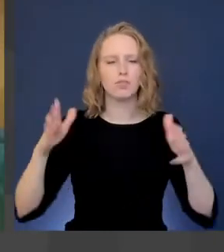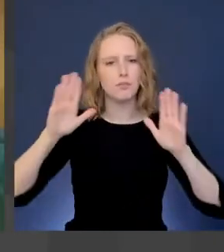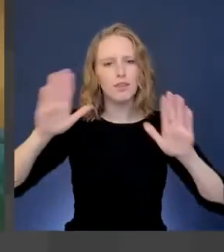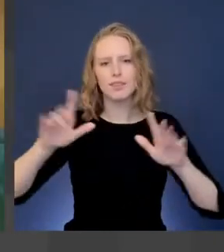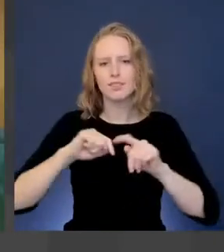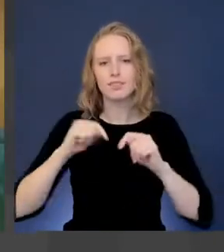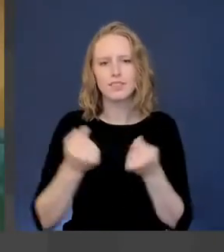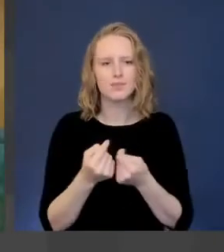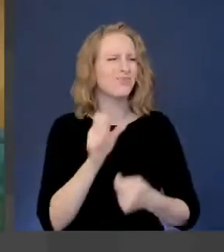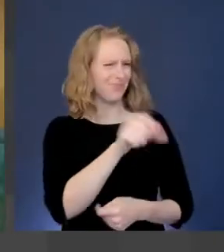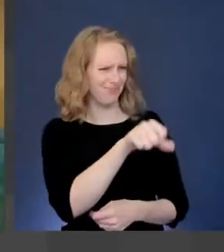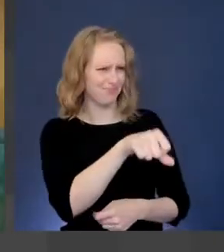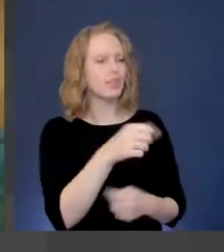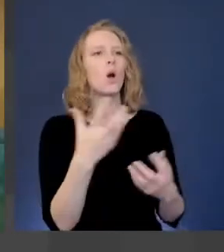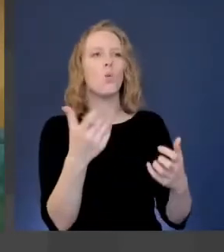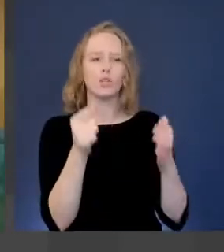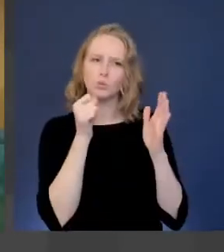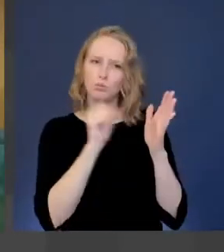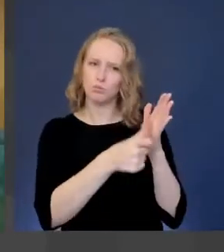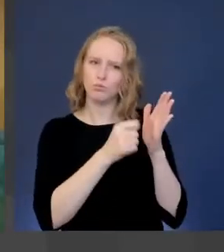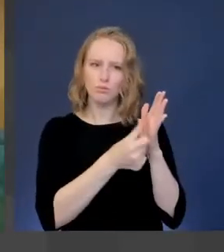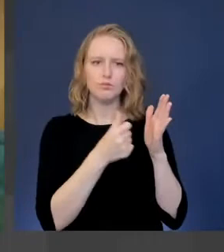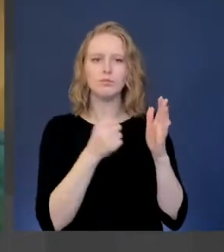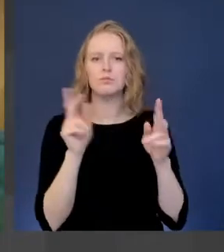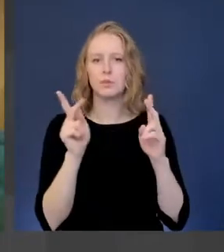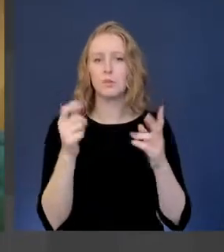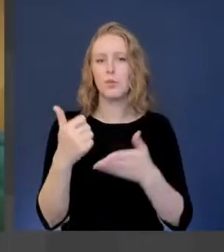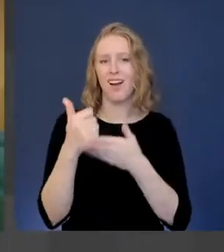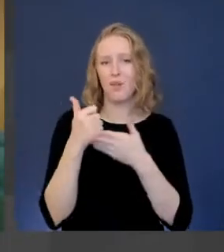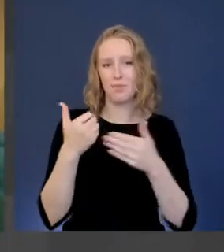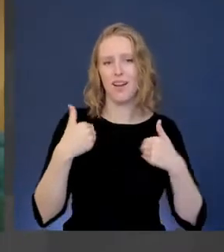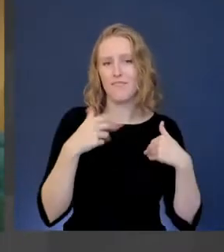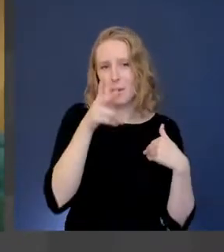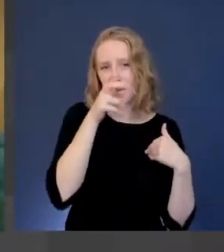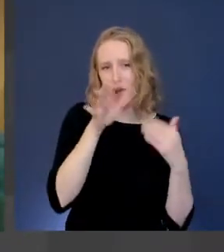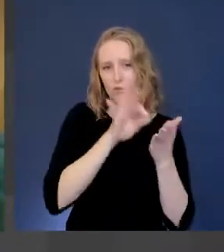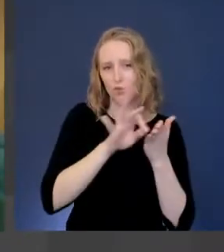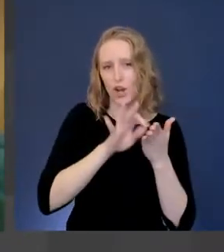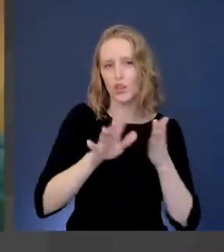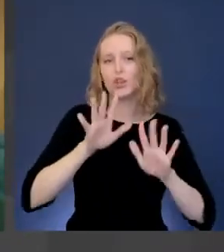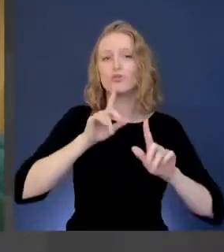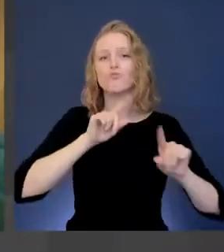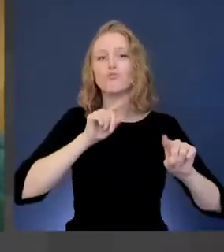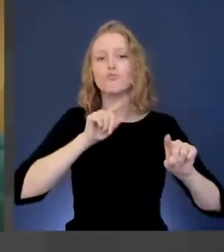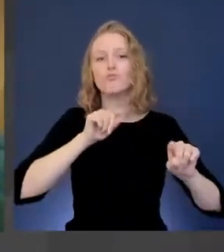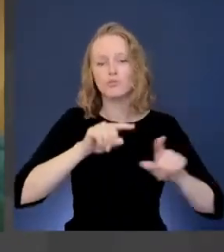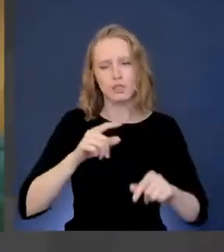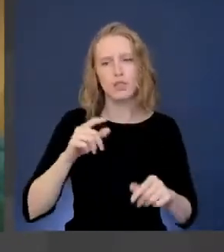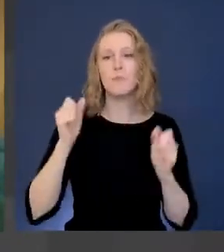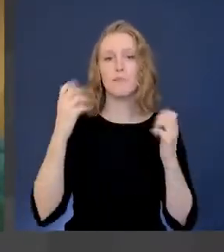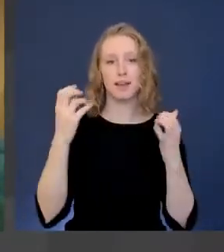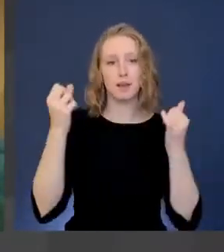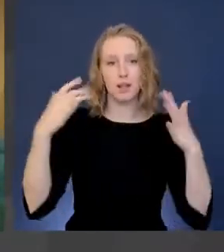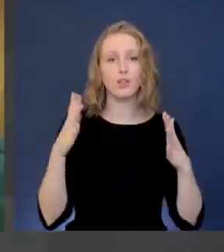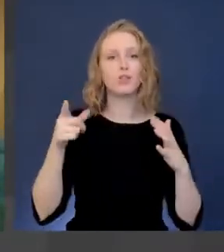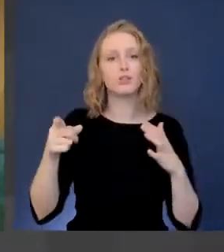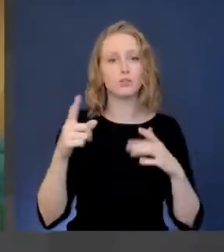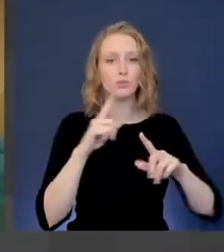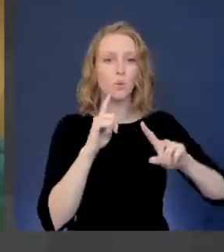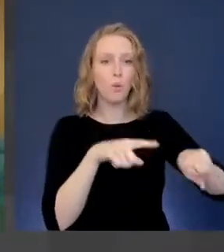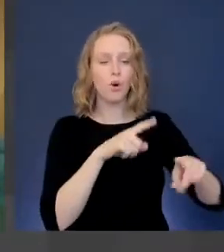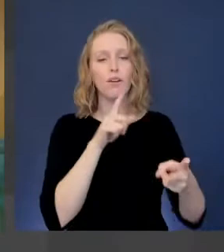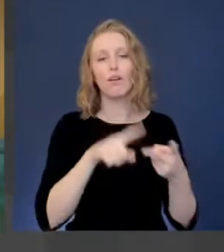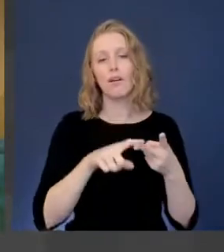to highlight everyone that helps us with the public bug tracker we have. So many players report bugs, and then we also have the moderators and